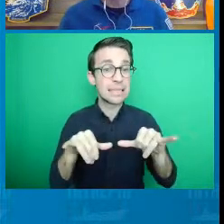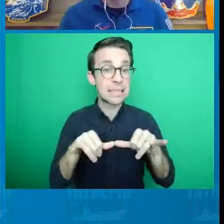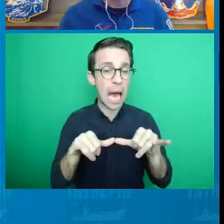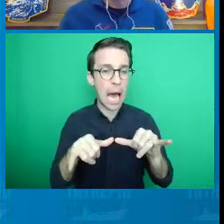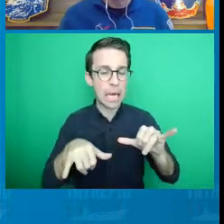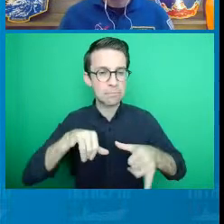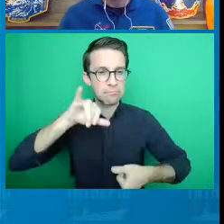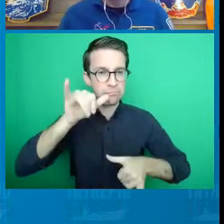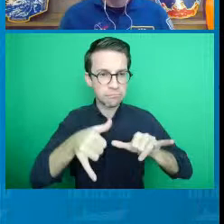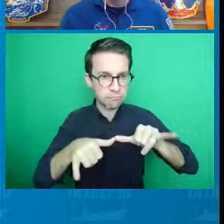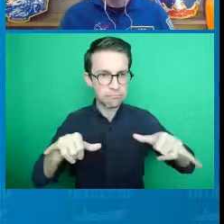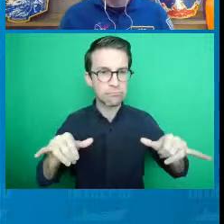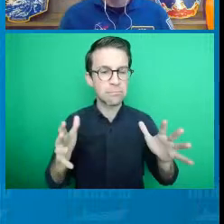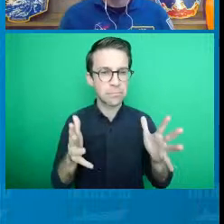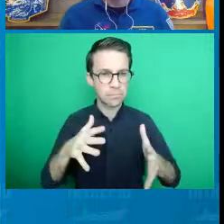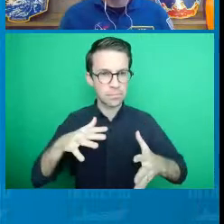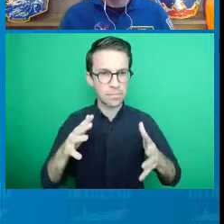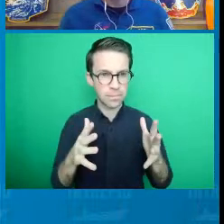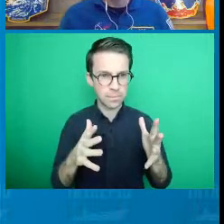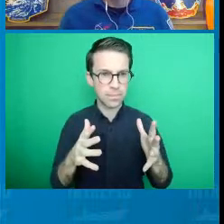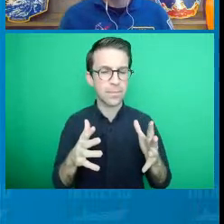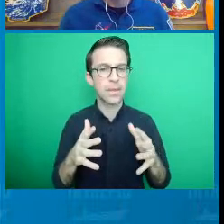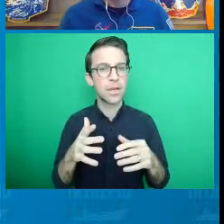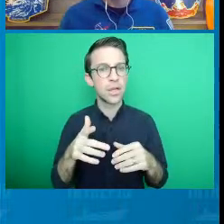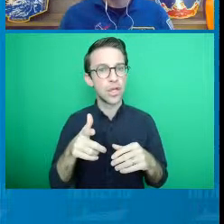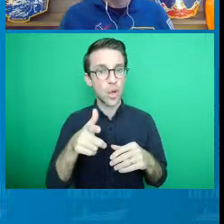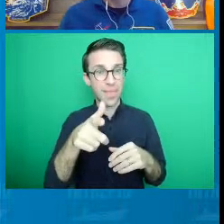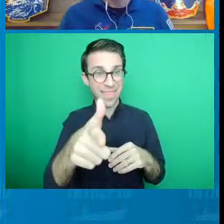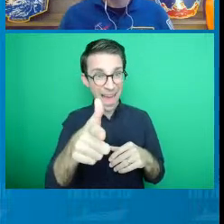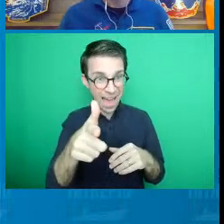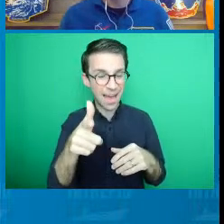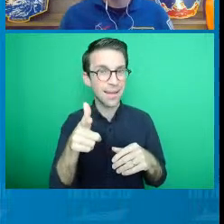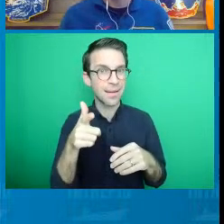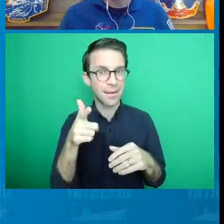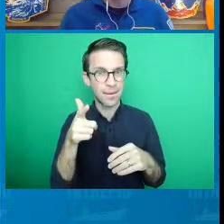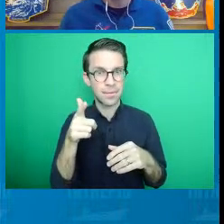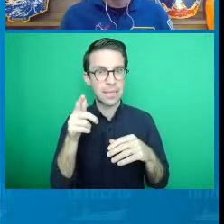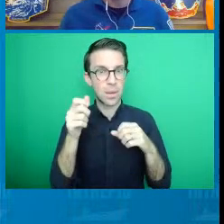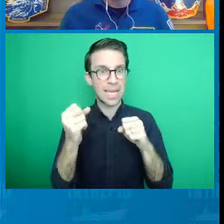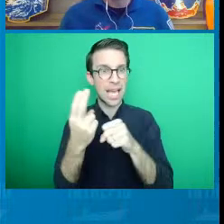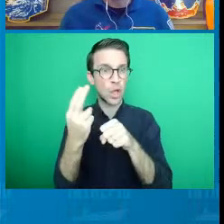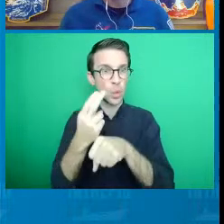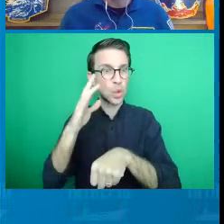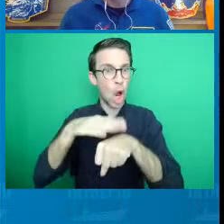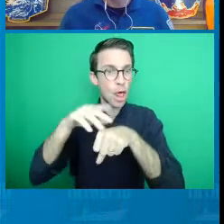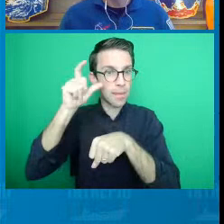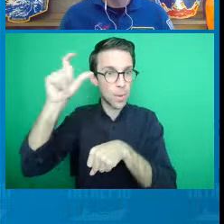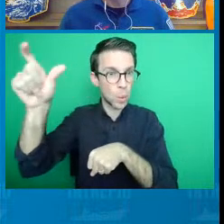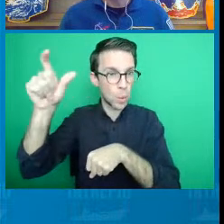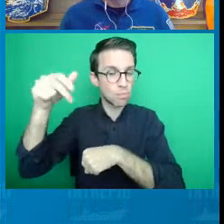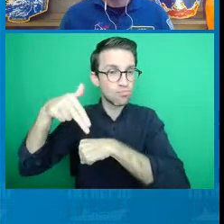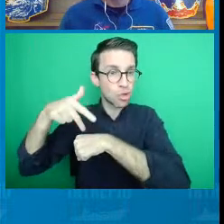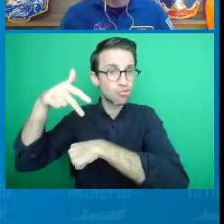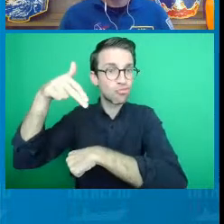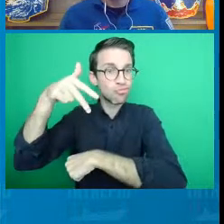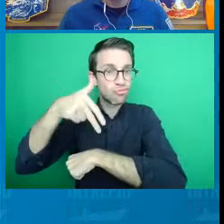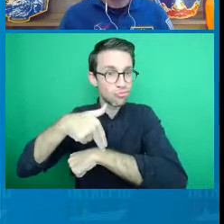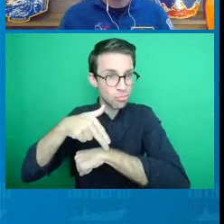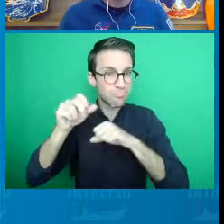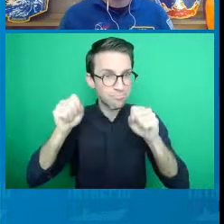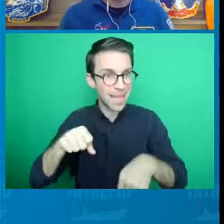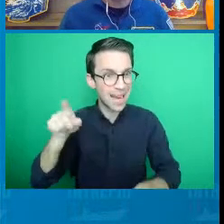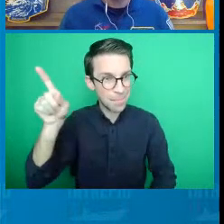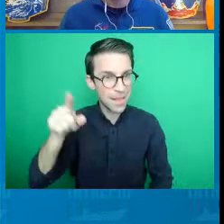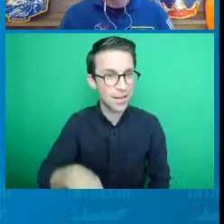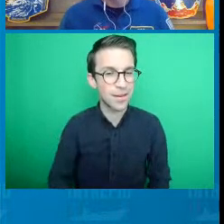current EMU, and we'll be able to walk that on the surface of the moon in just a few short years. And what we do